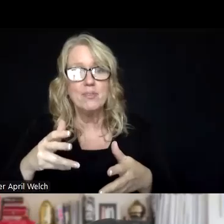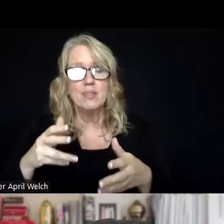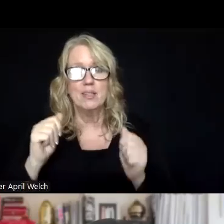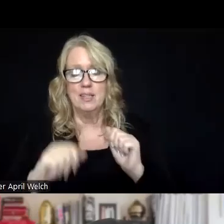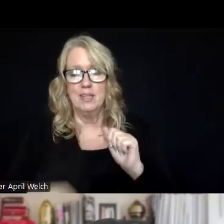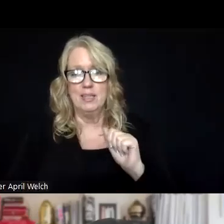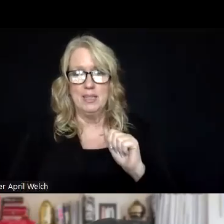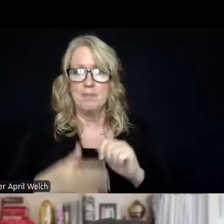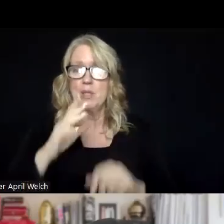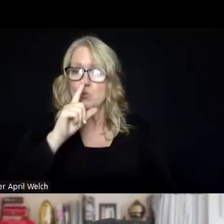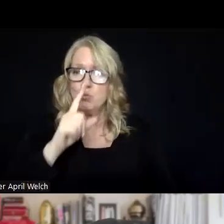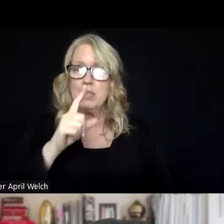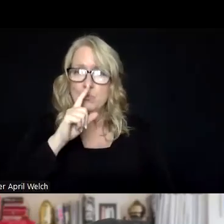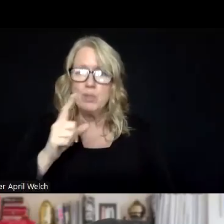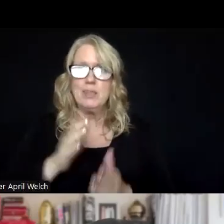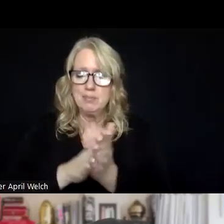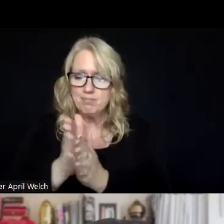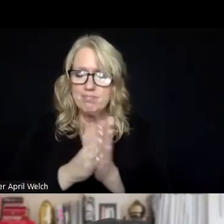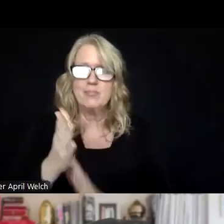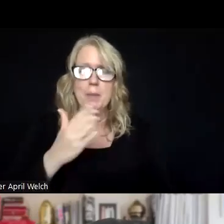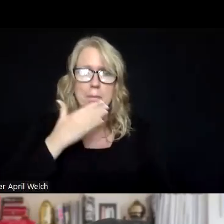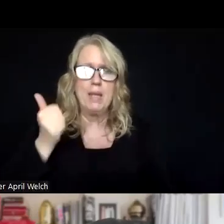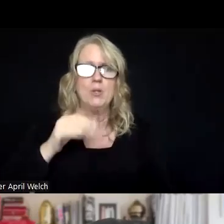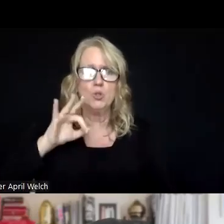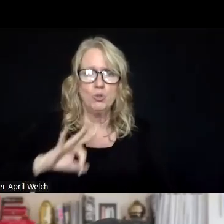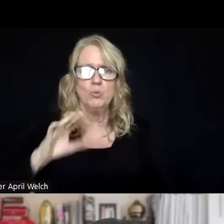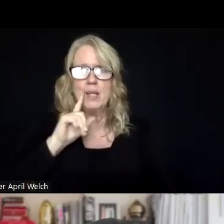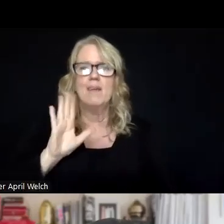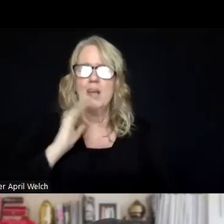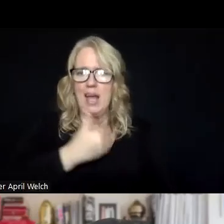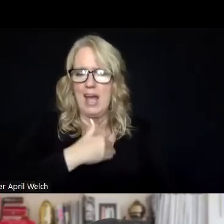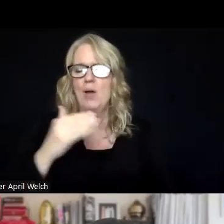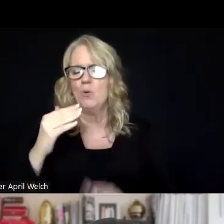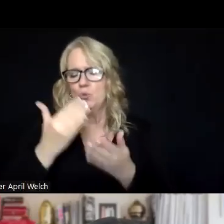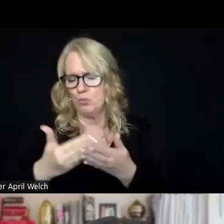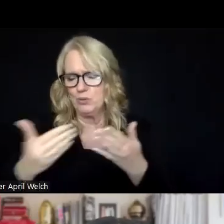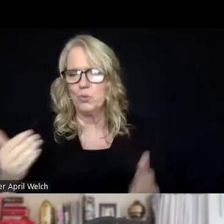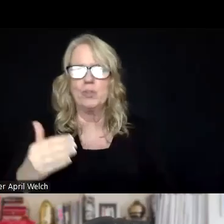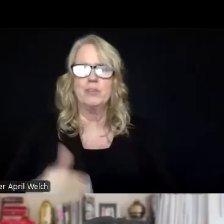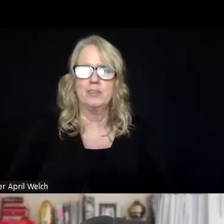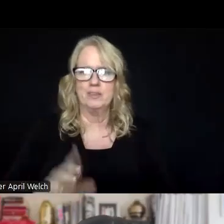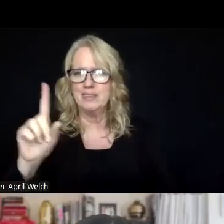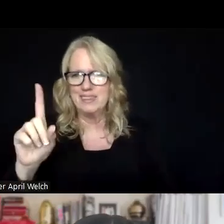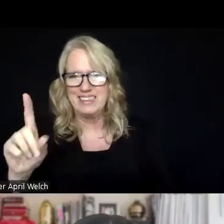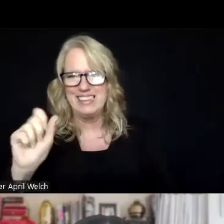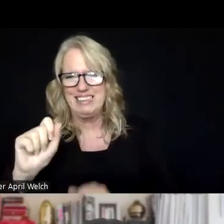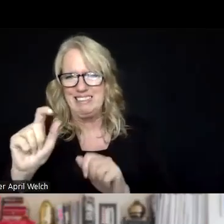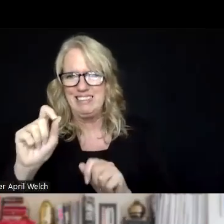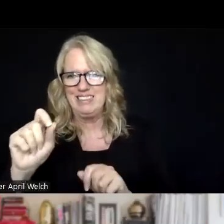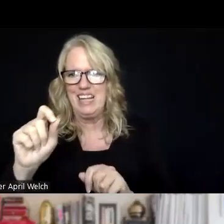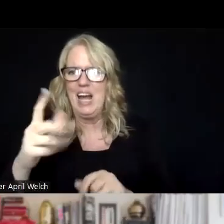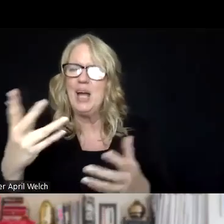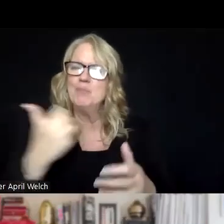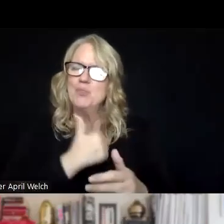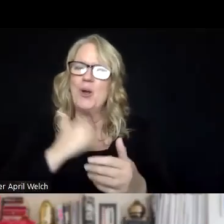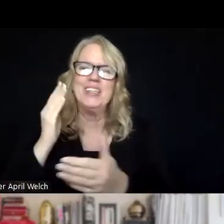is really, really driving better use of our vital resources. You know, one of the excuse me, Kelly, I'm